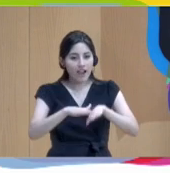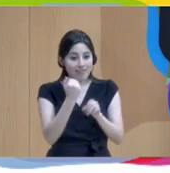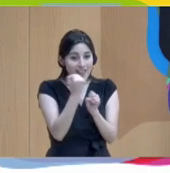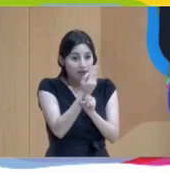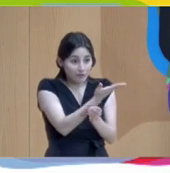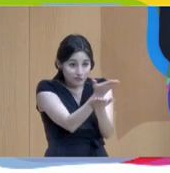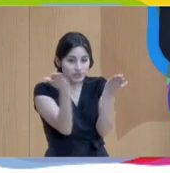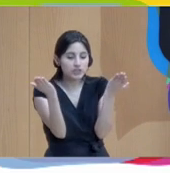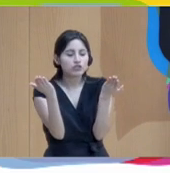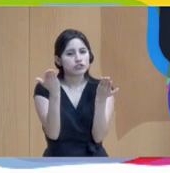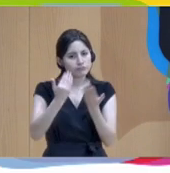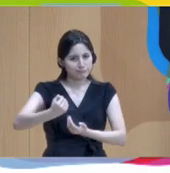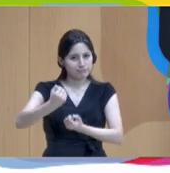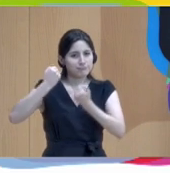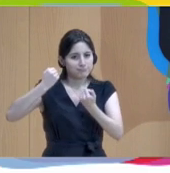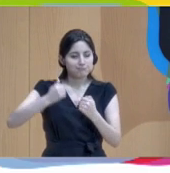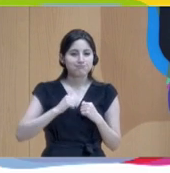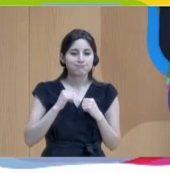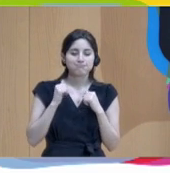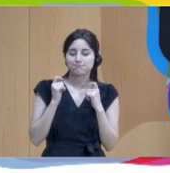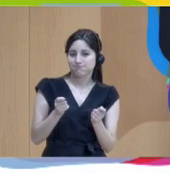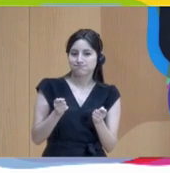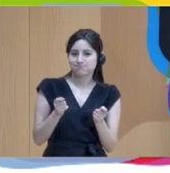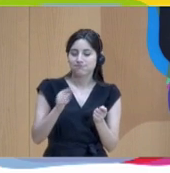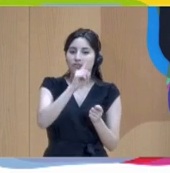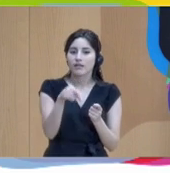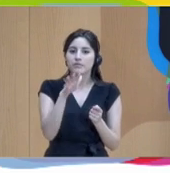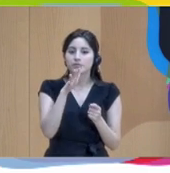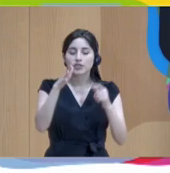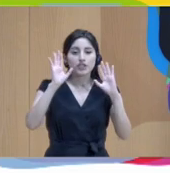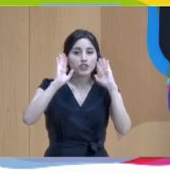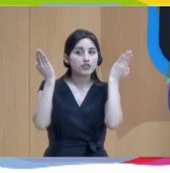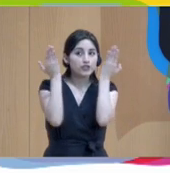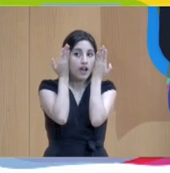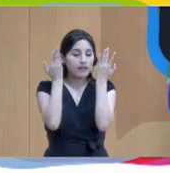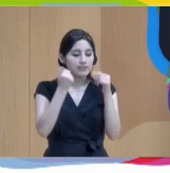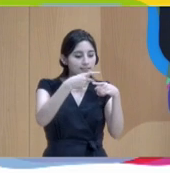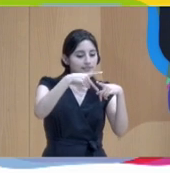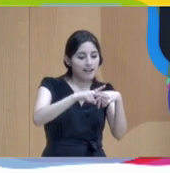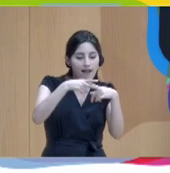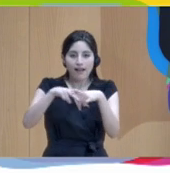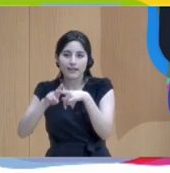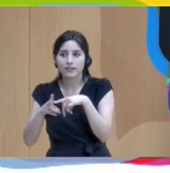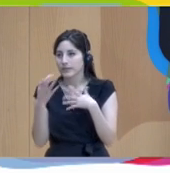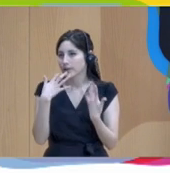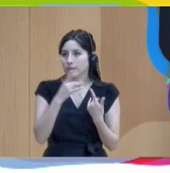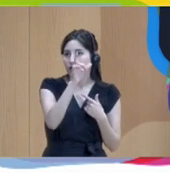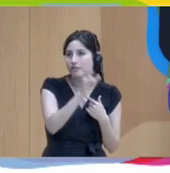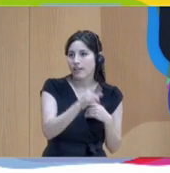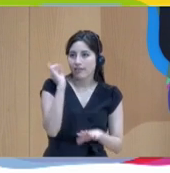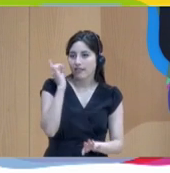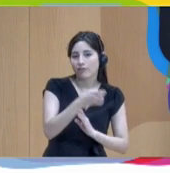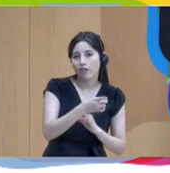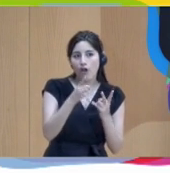in the conference for management, for middle management, for workers, their experiences